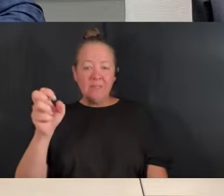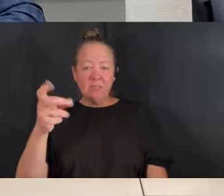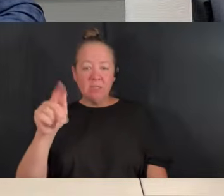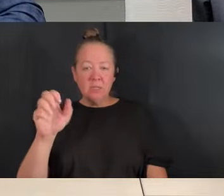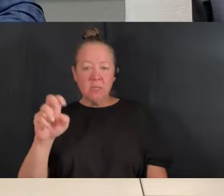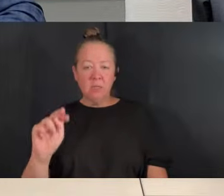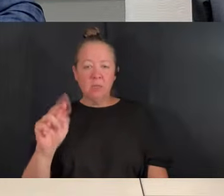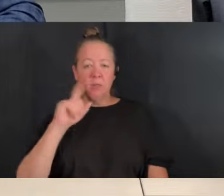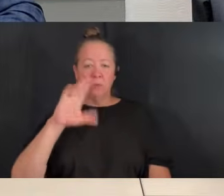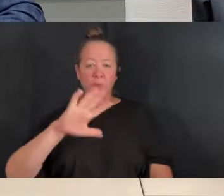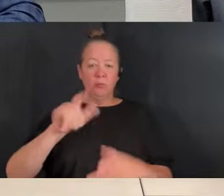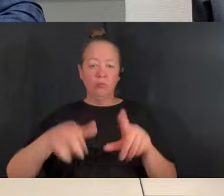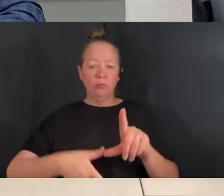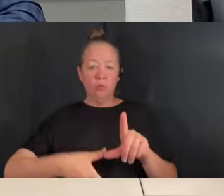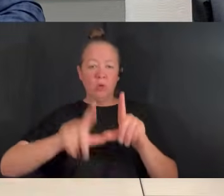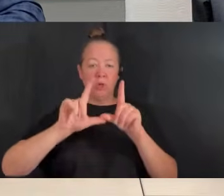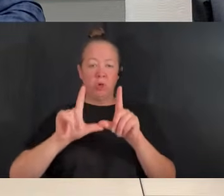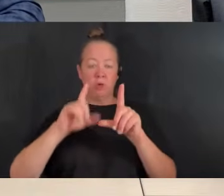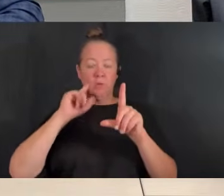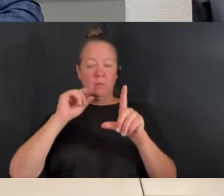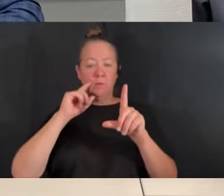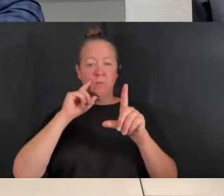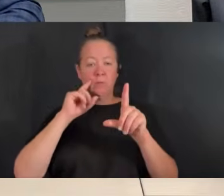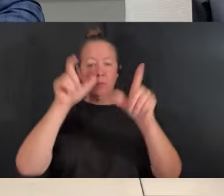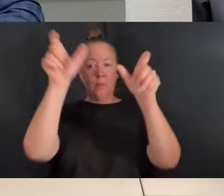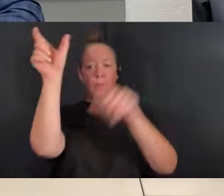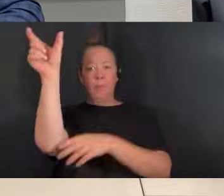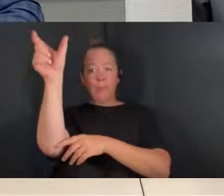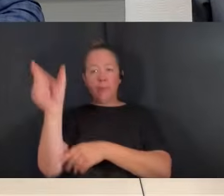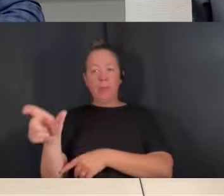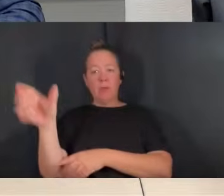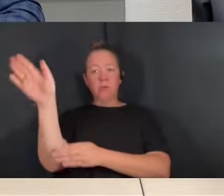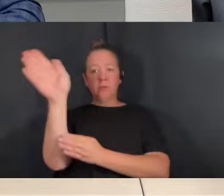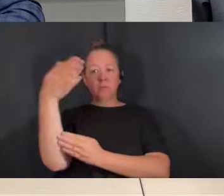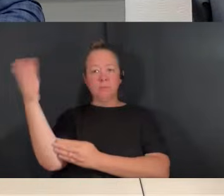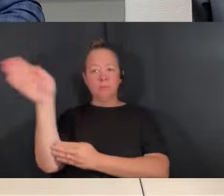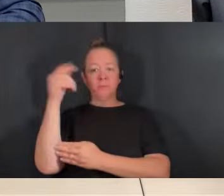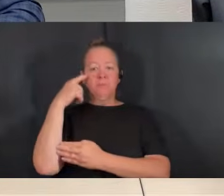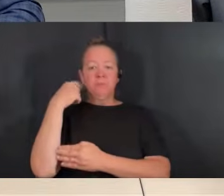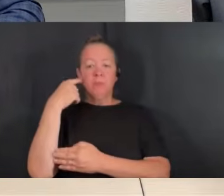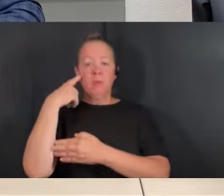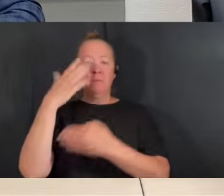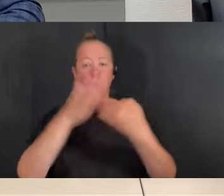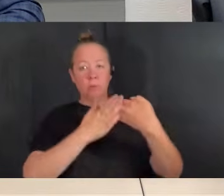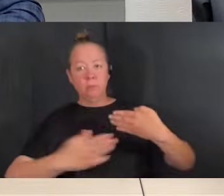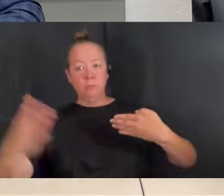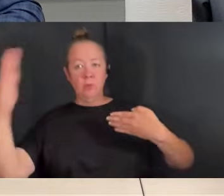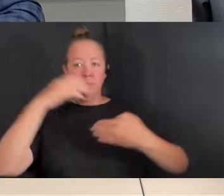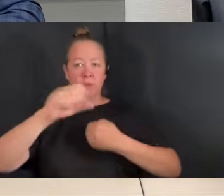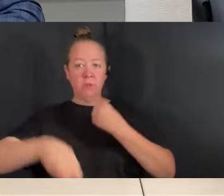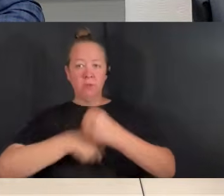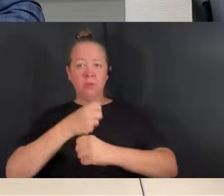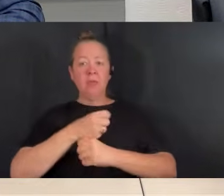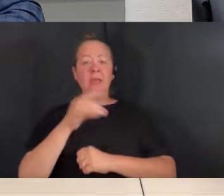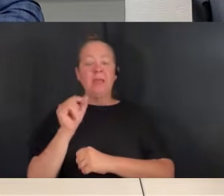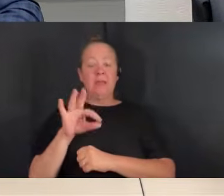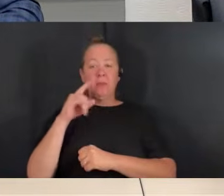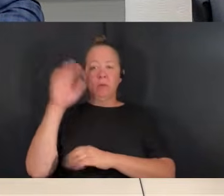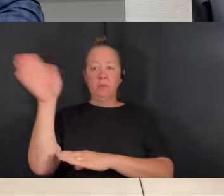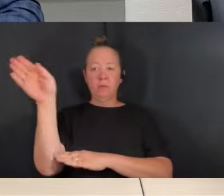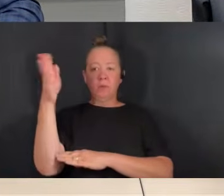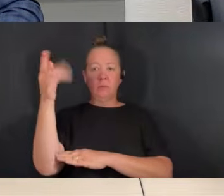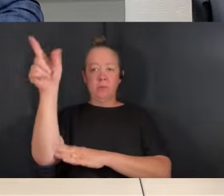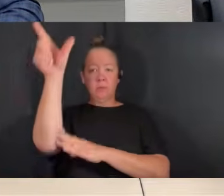remaining applicants whose banners were originally hung in July of 2025. If banners are not renewed, the banner will be taken